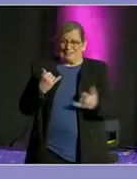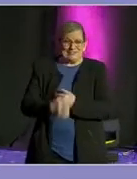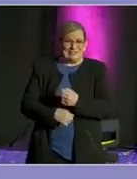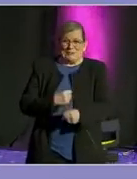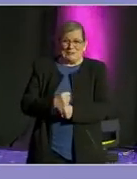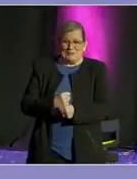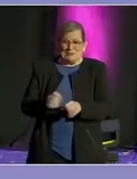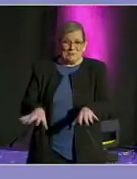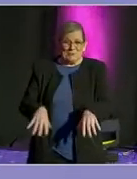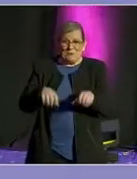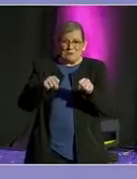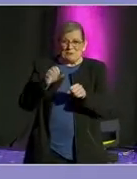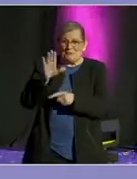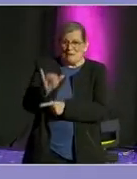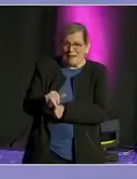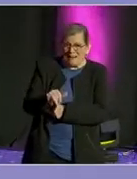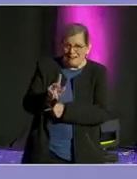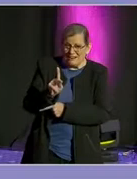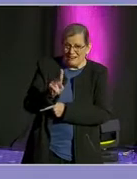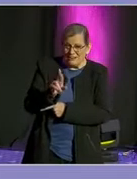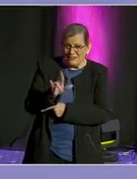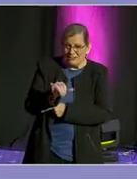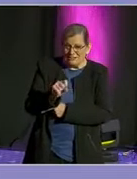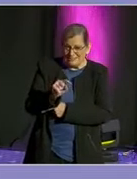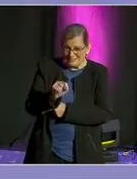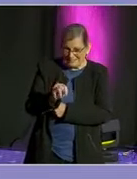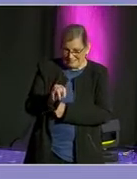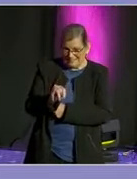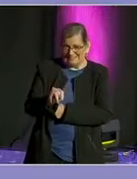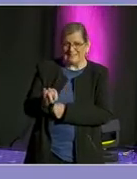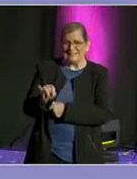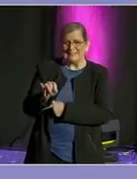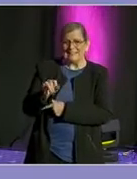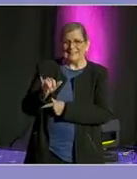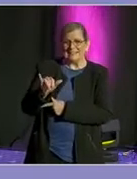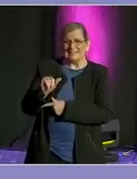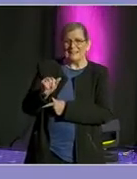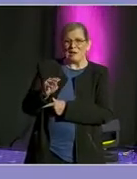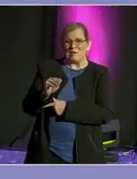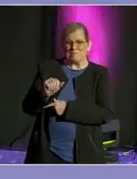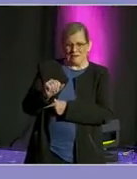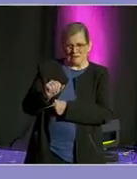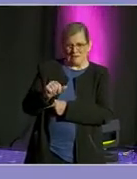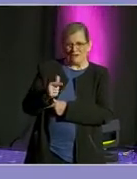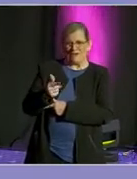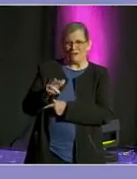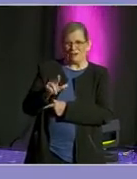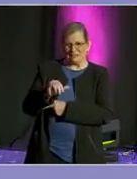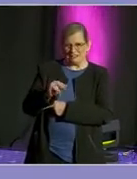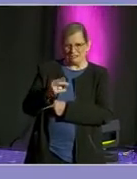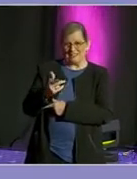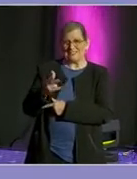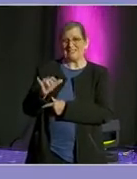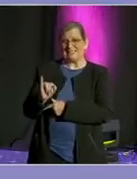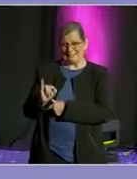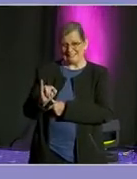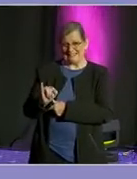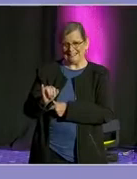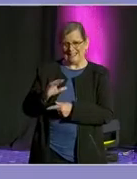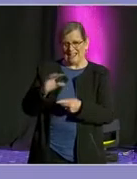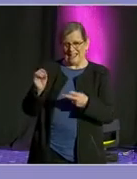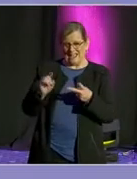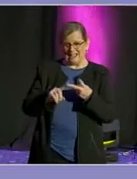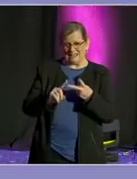by Christy Yamaguchi, as well as ABC7's Michelle Marsh on March 20th, which will be live streamed on the festival's